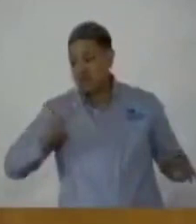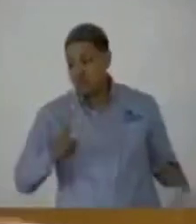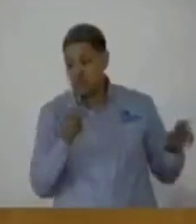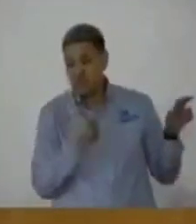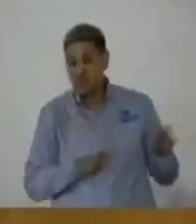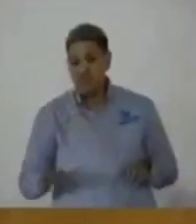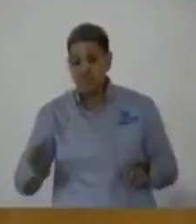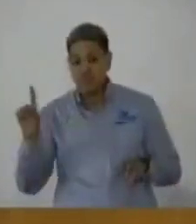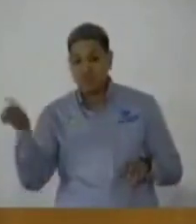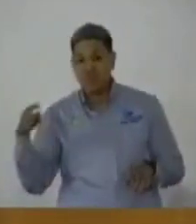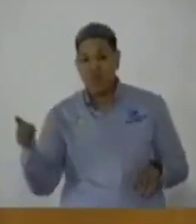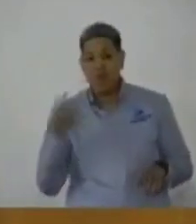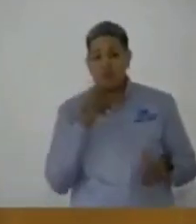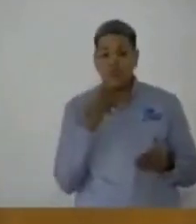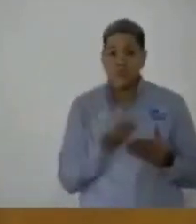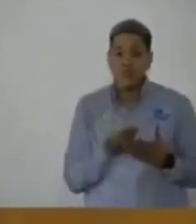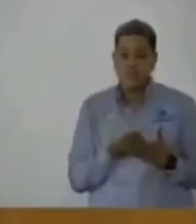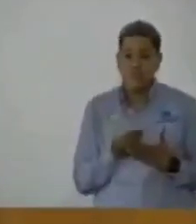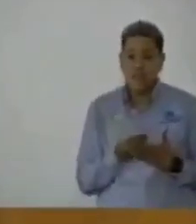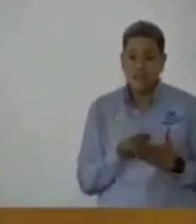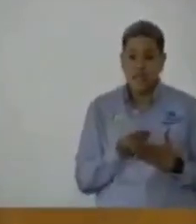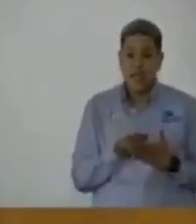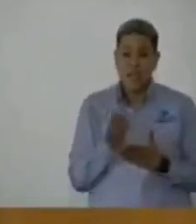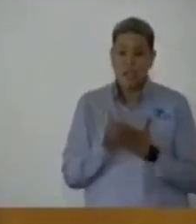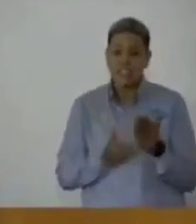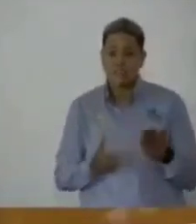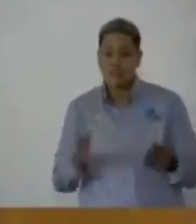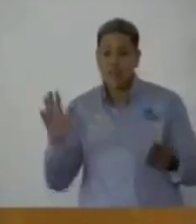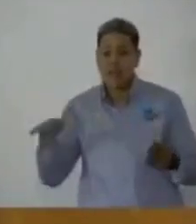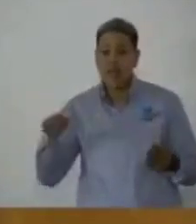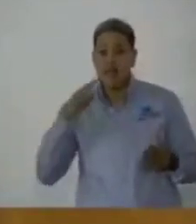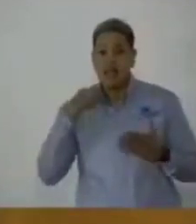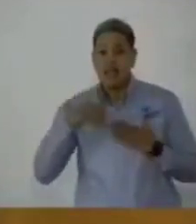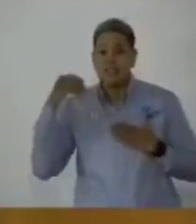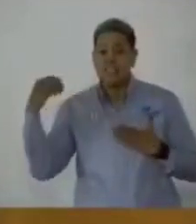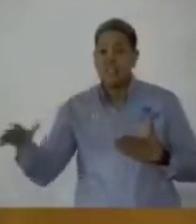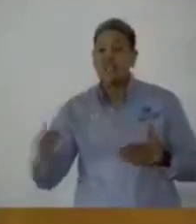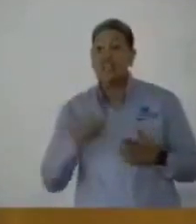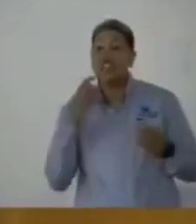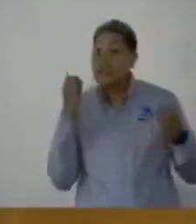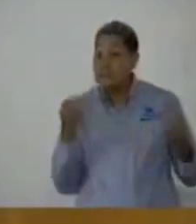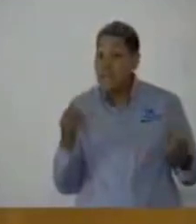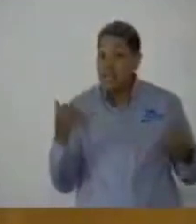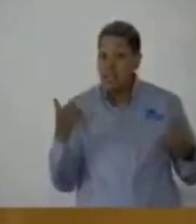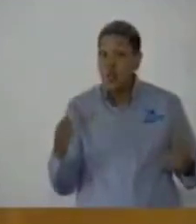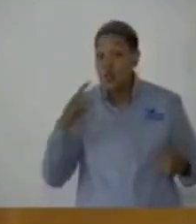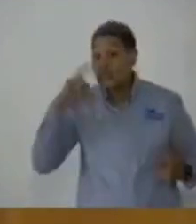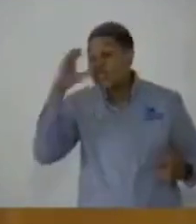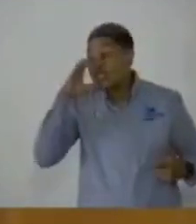to only the finance aspect, and externally there are many now seeking